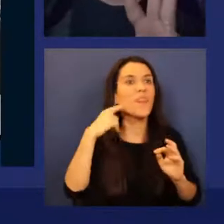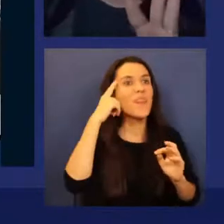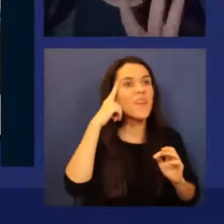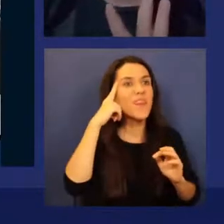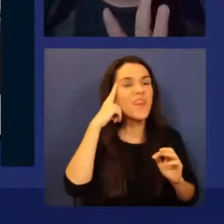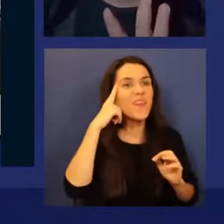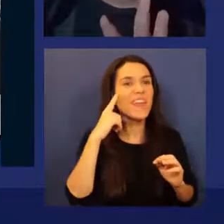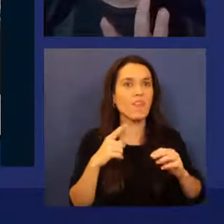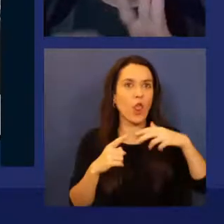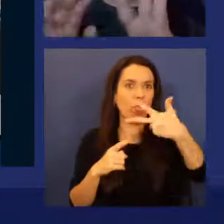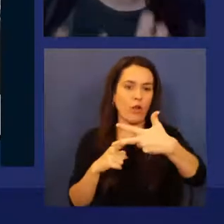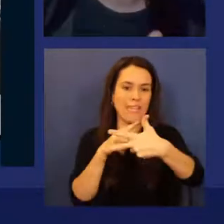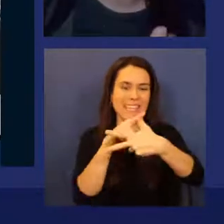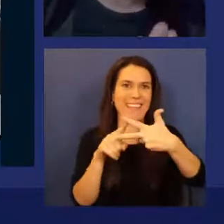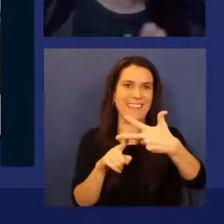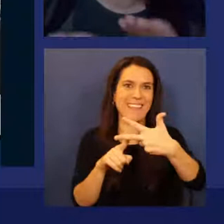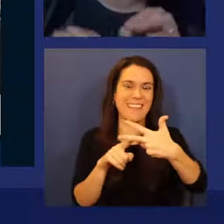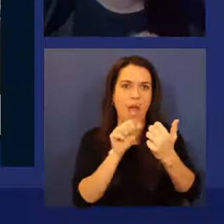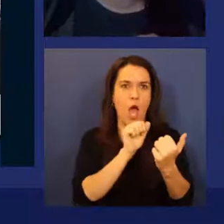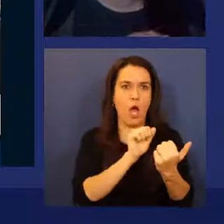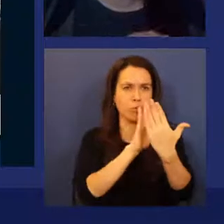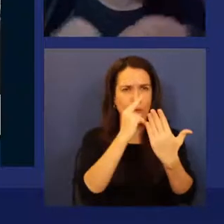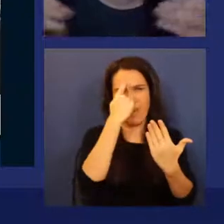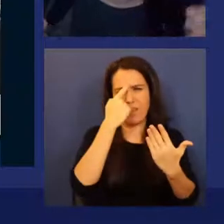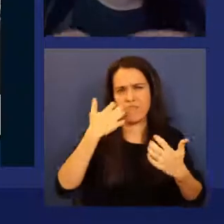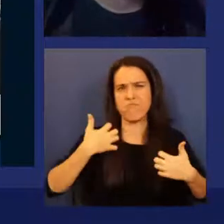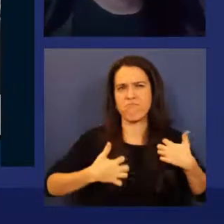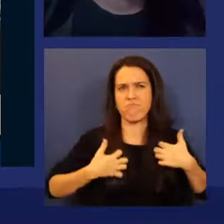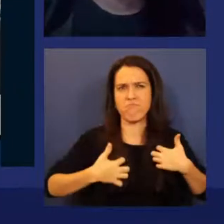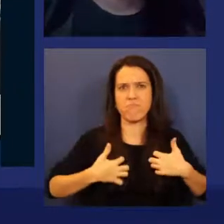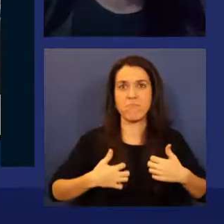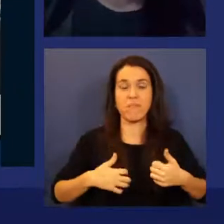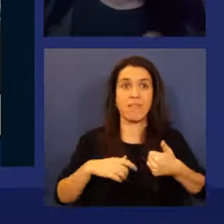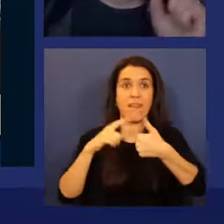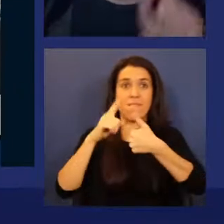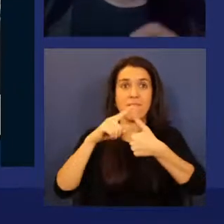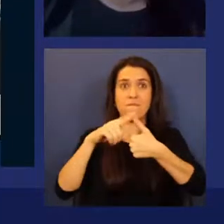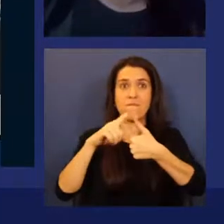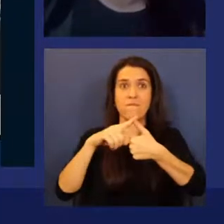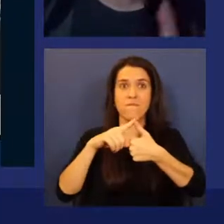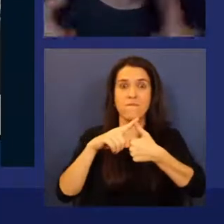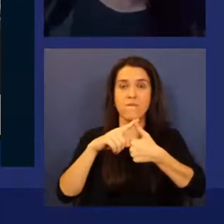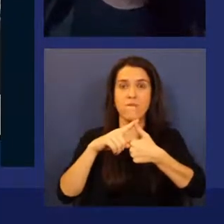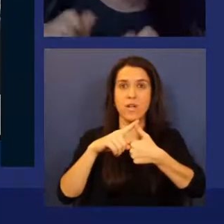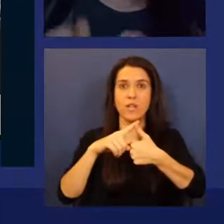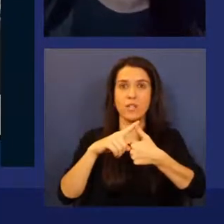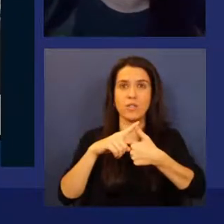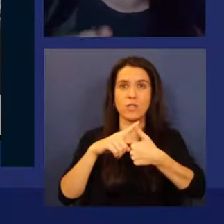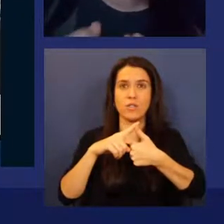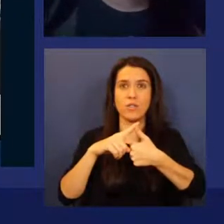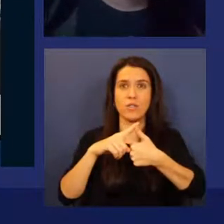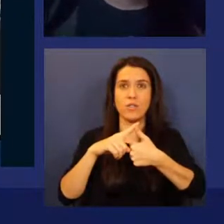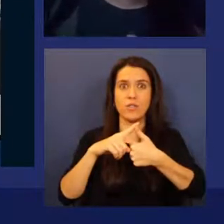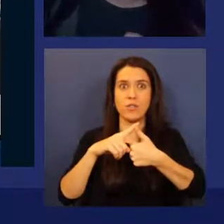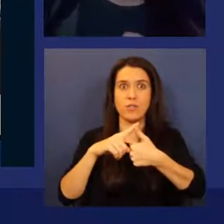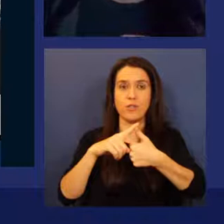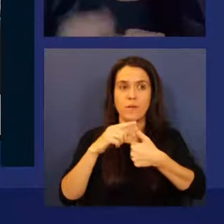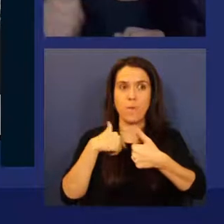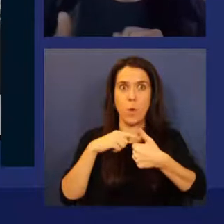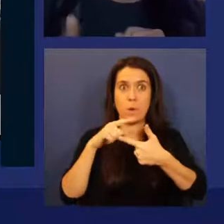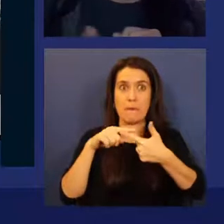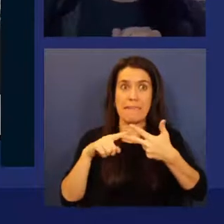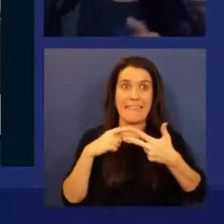three approaches I want to quickly go over that I feel like I can cover in my short amount of time in enough detail that you can start using it